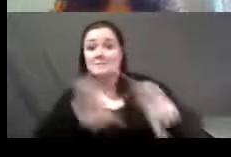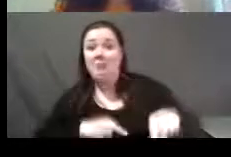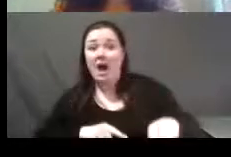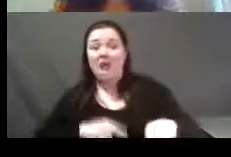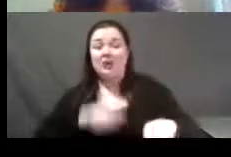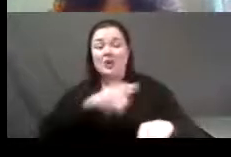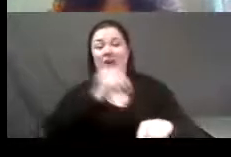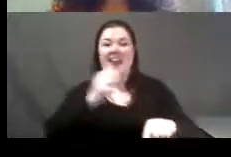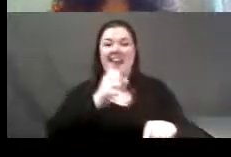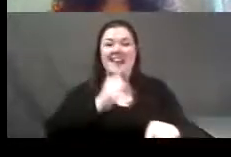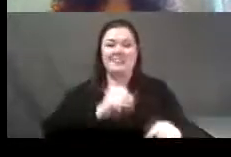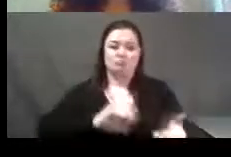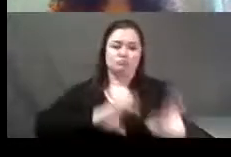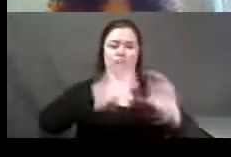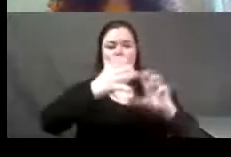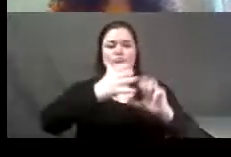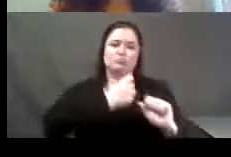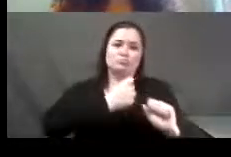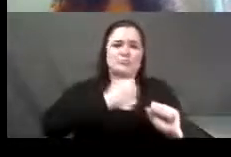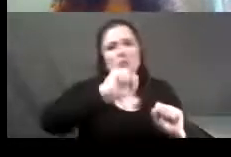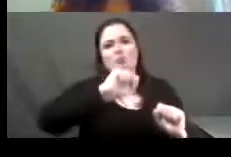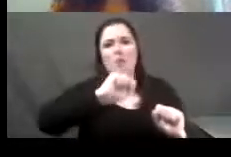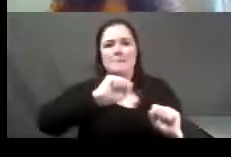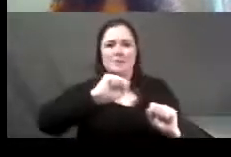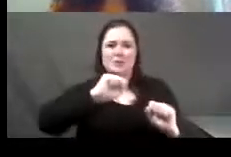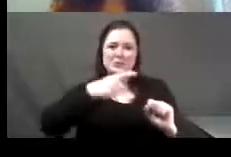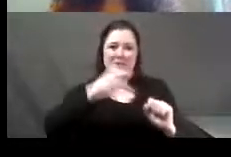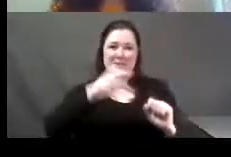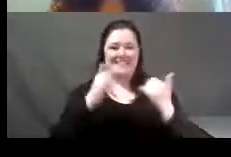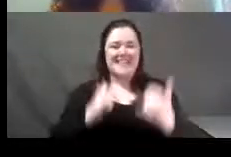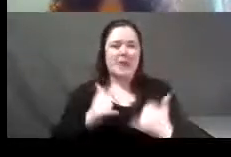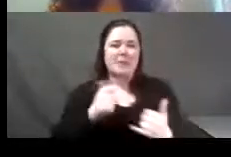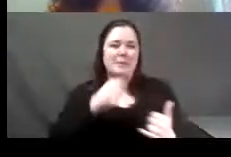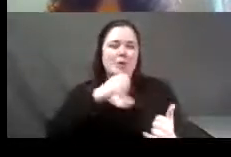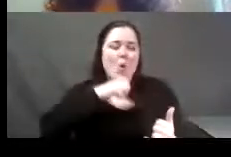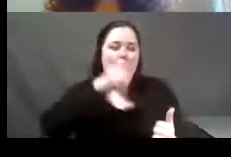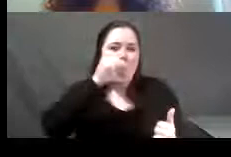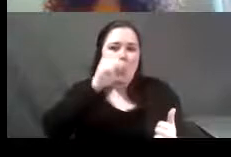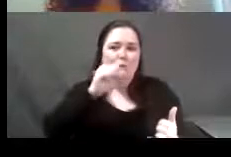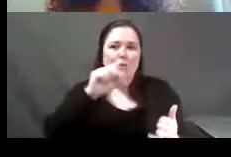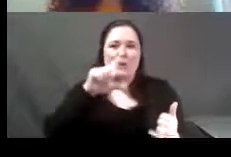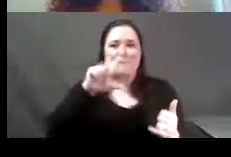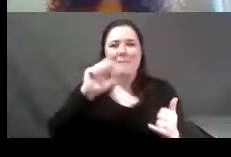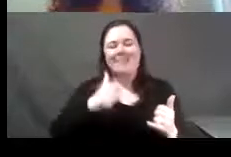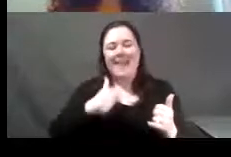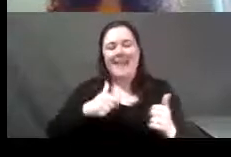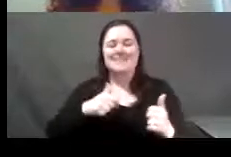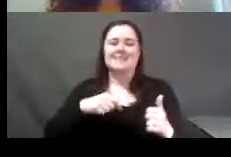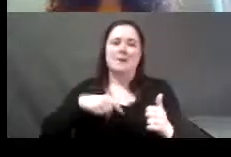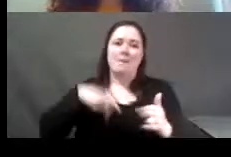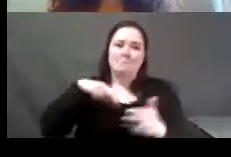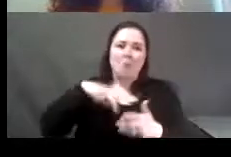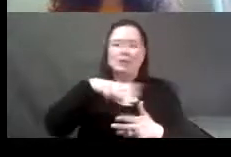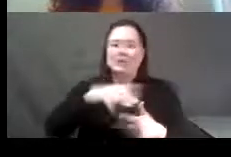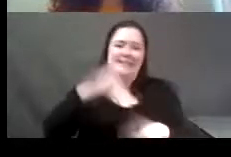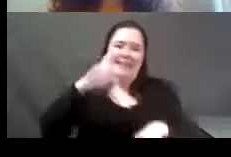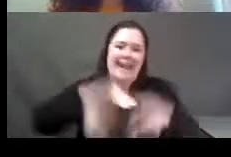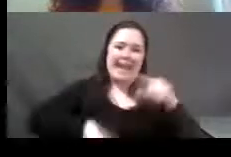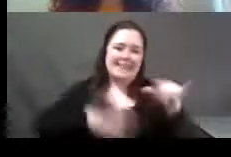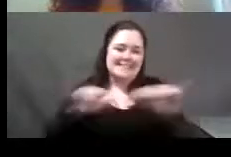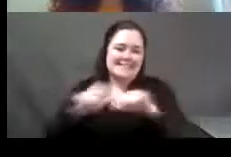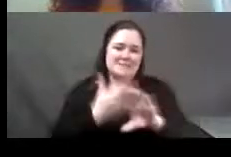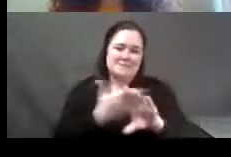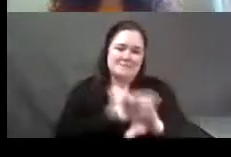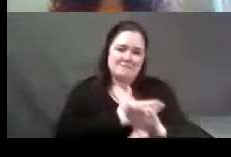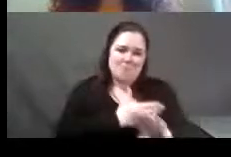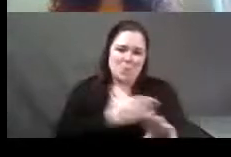space. And as I've gotten a little bit older and my legs can't quite march as long as I used to be able to,